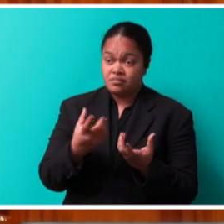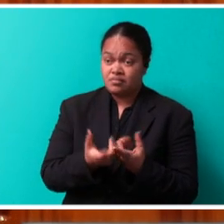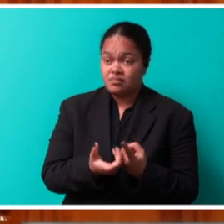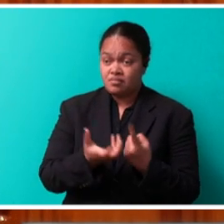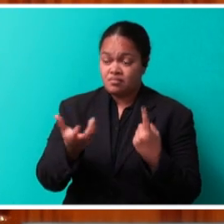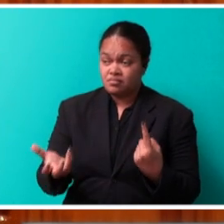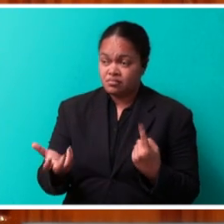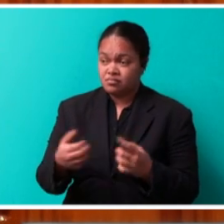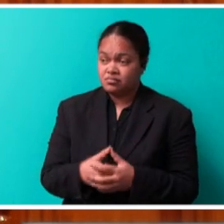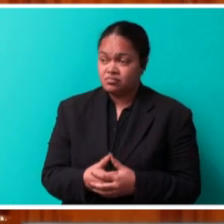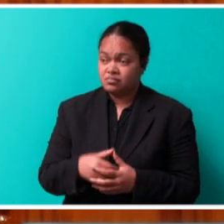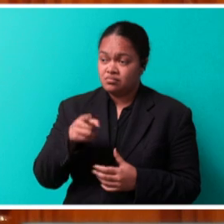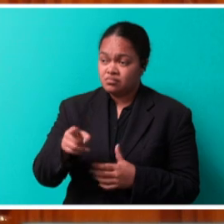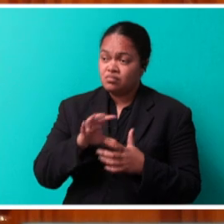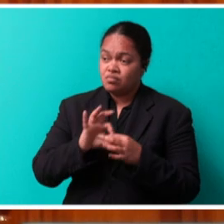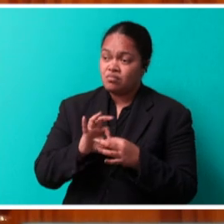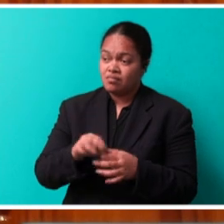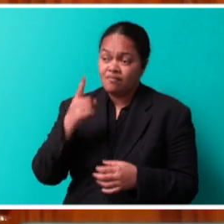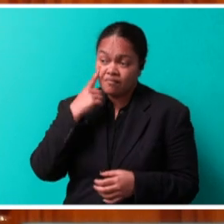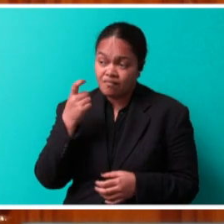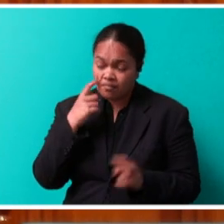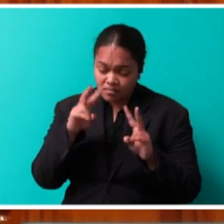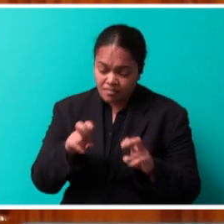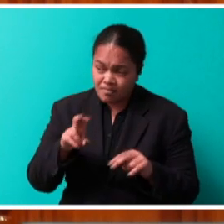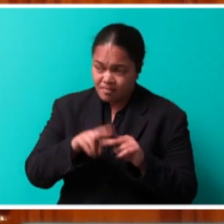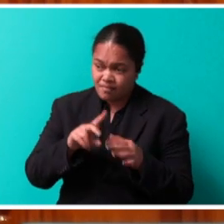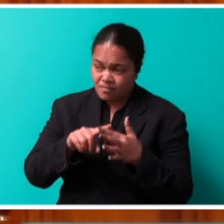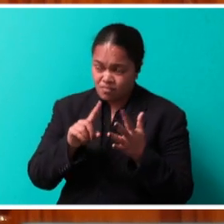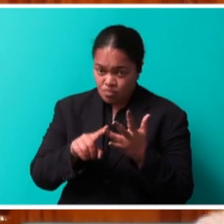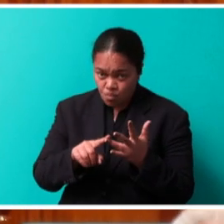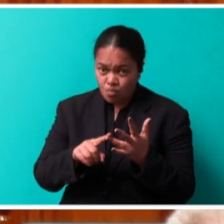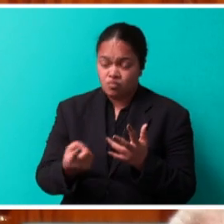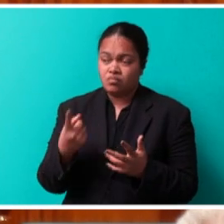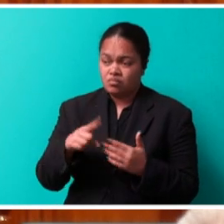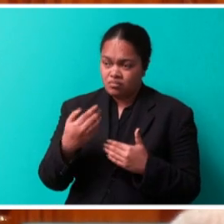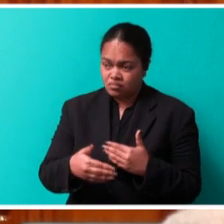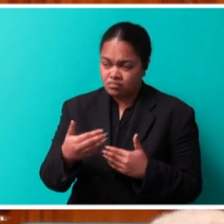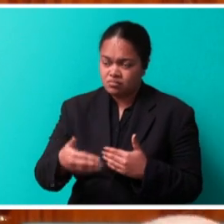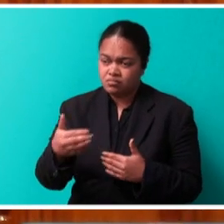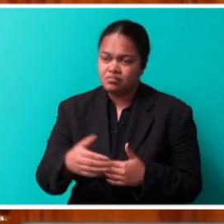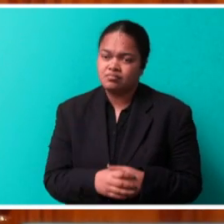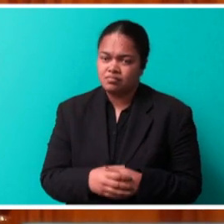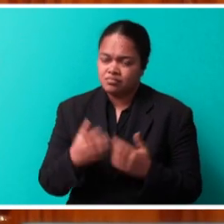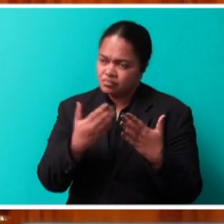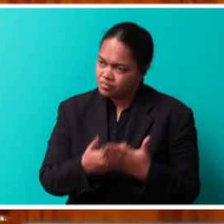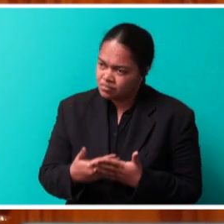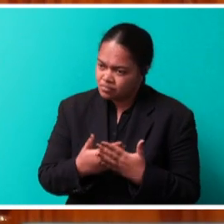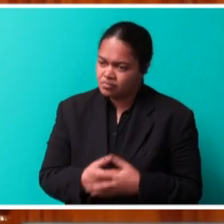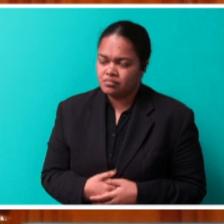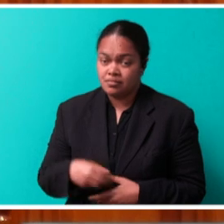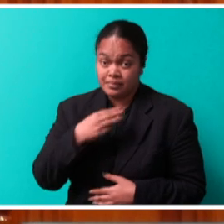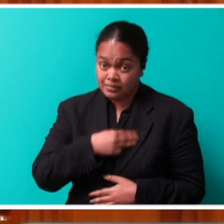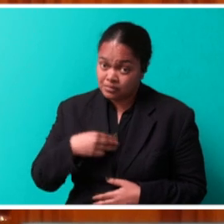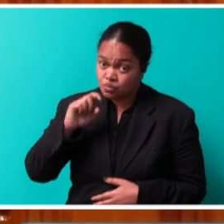strategy, incorporating the findings of FAO report and the forthcoming European Union studies. The Ministry